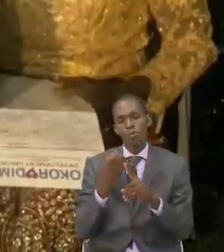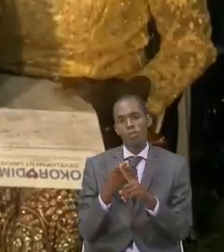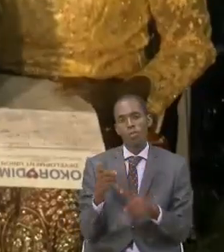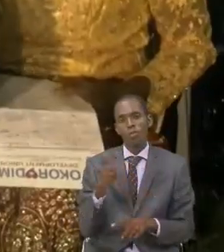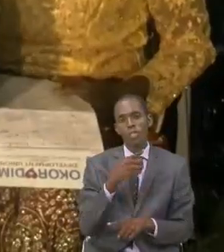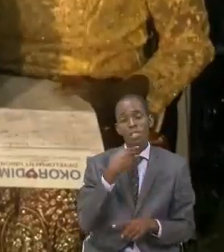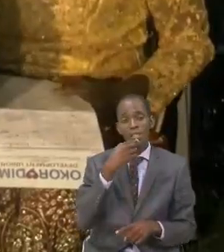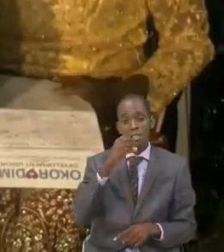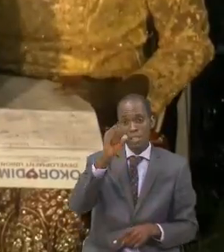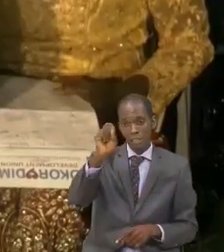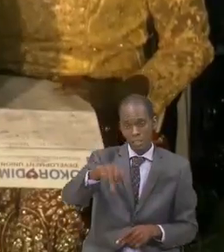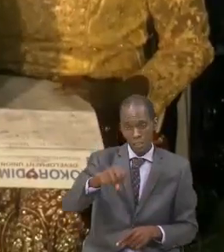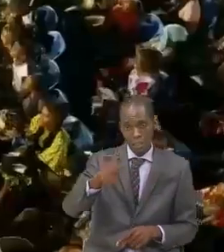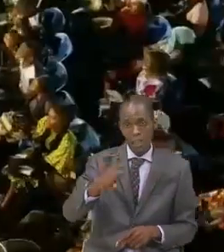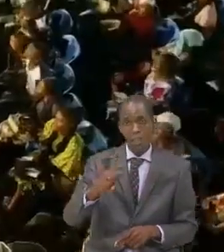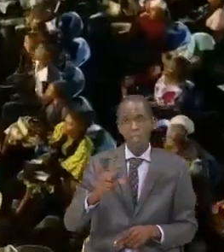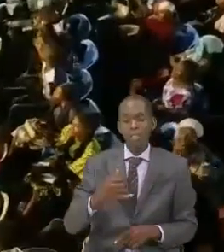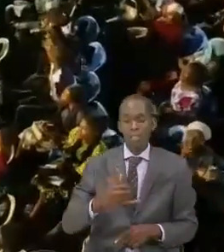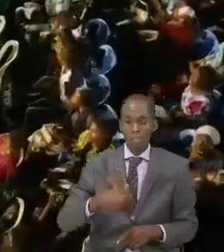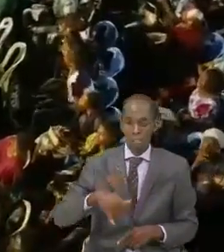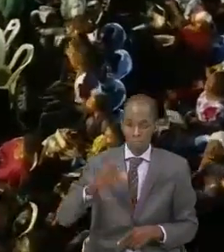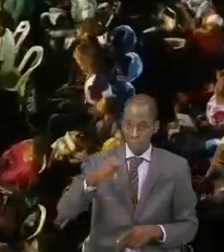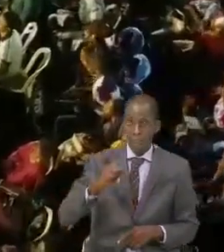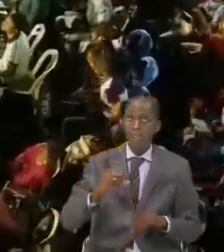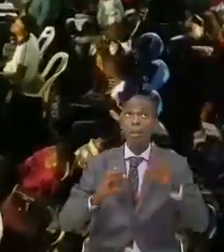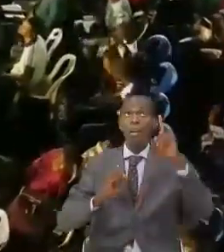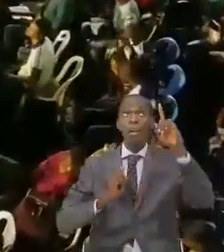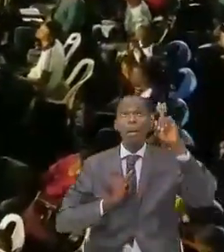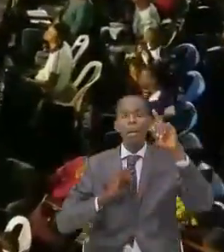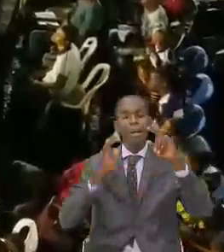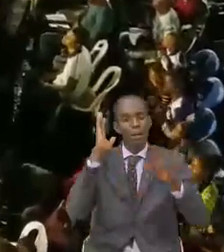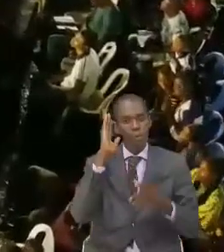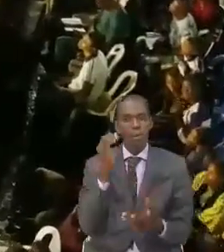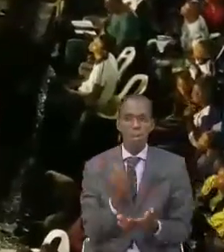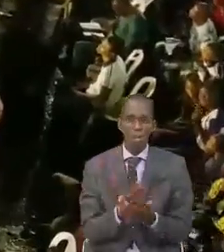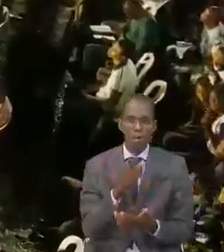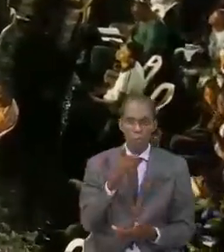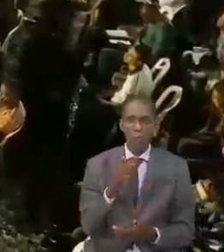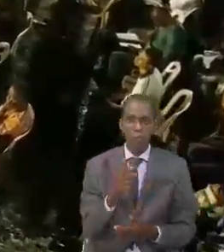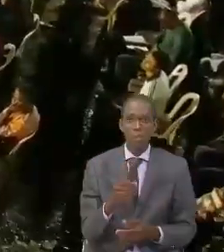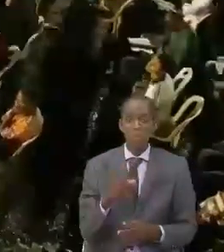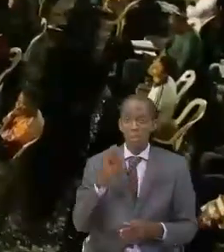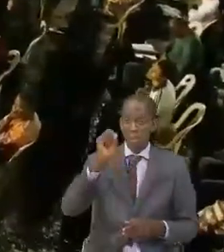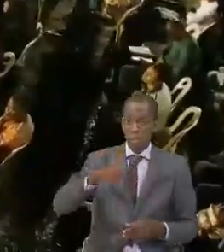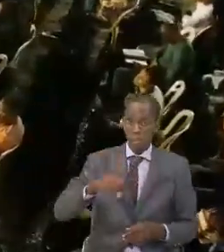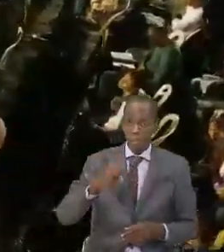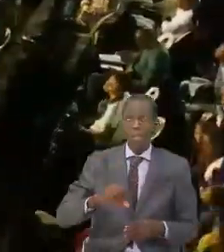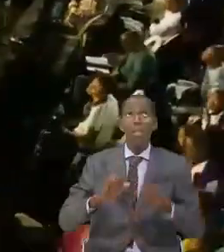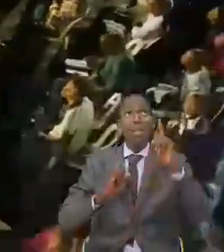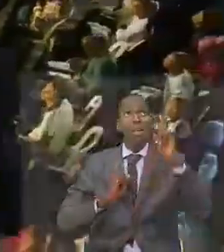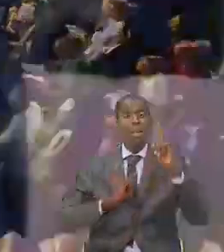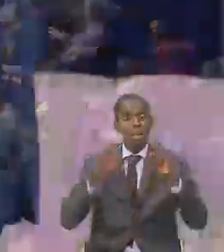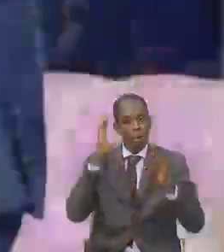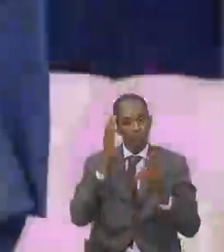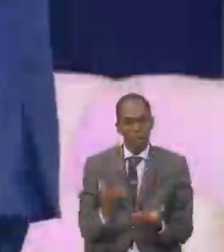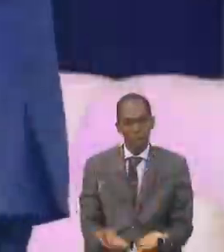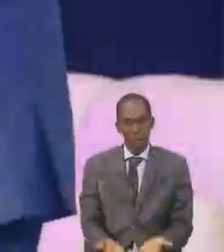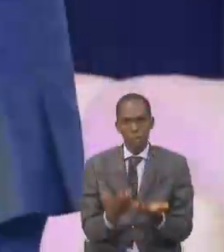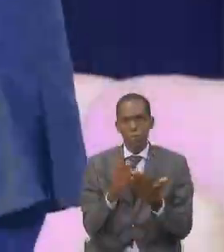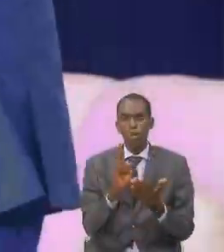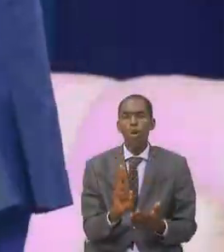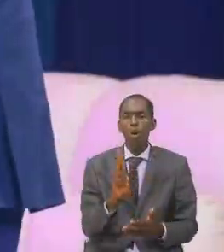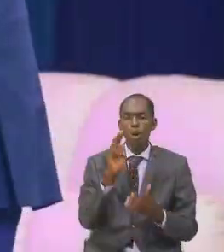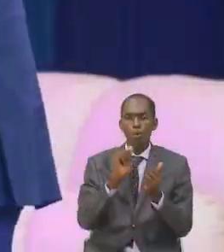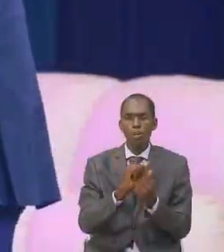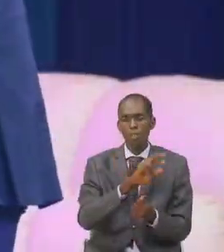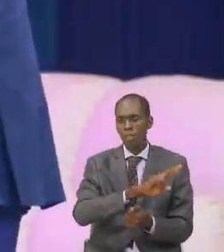demons will run away from you. He says, yea, yes, I will help you. Yea,